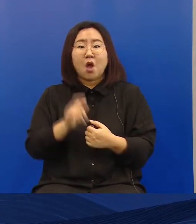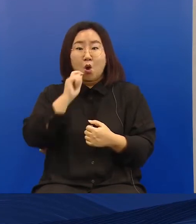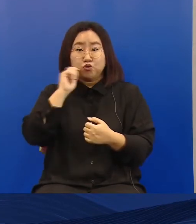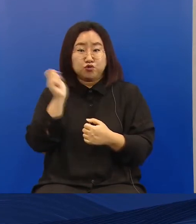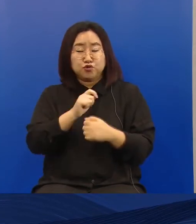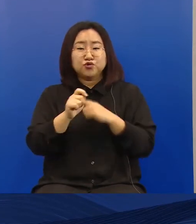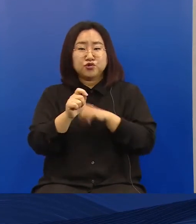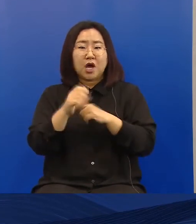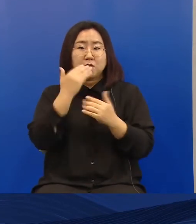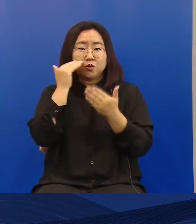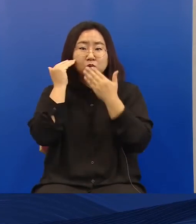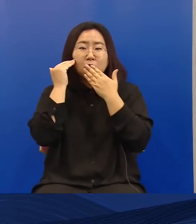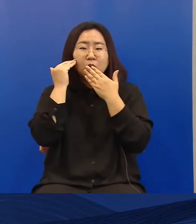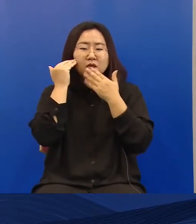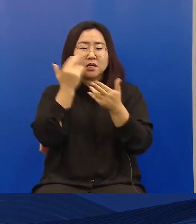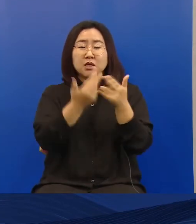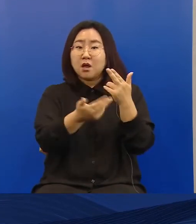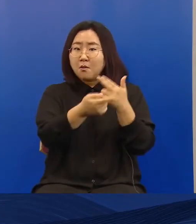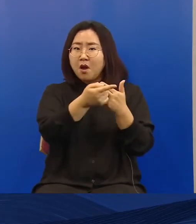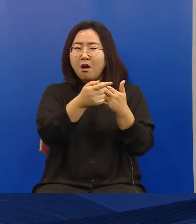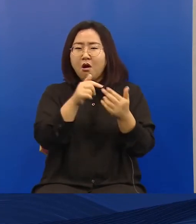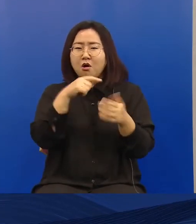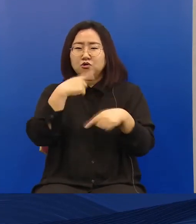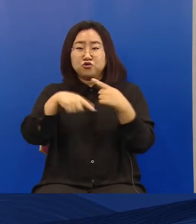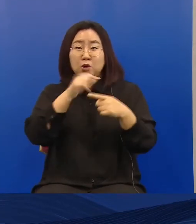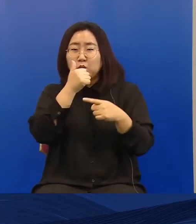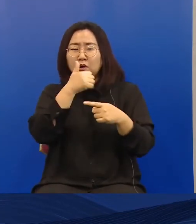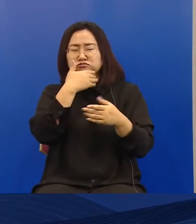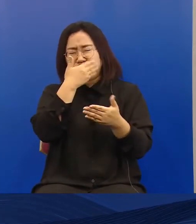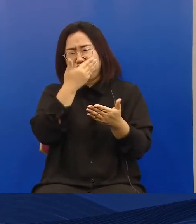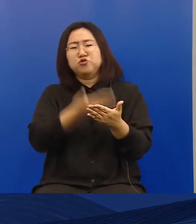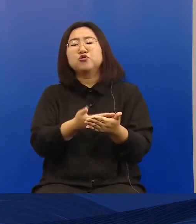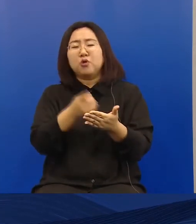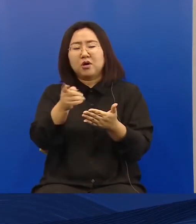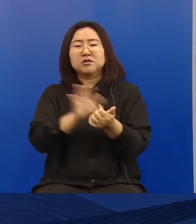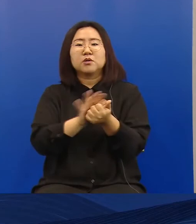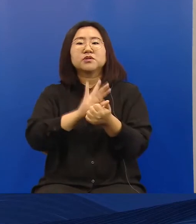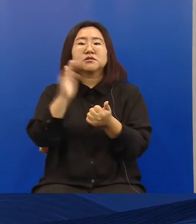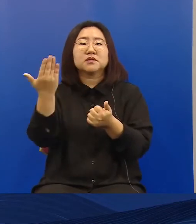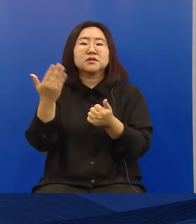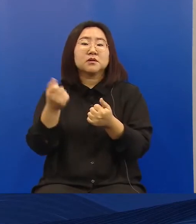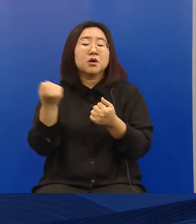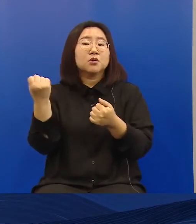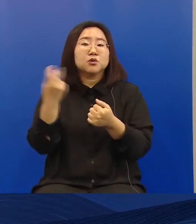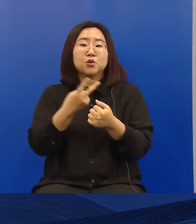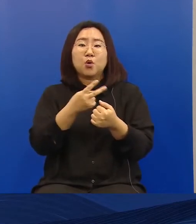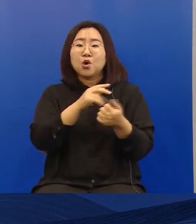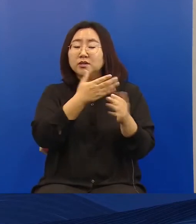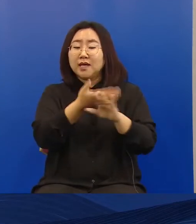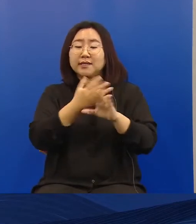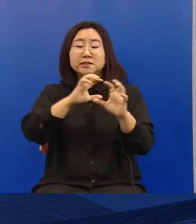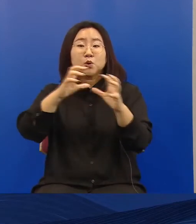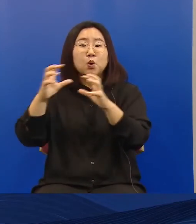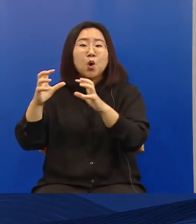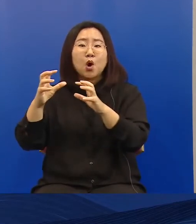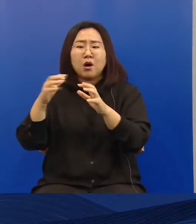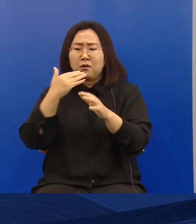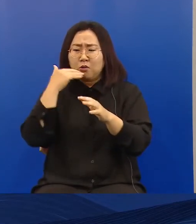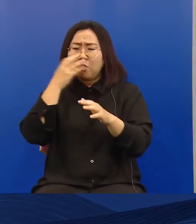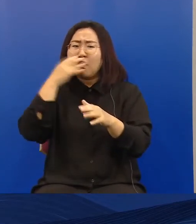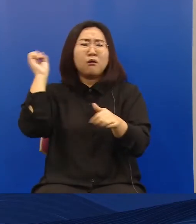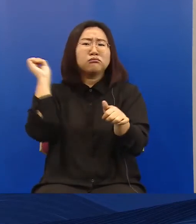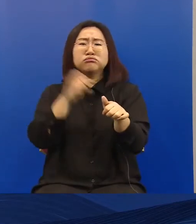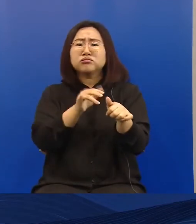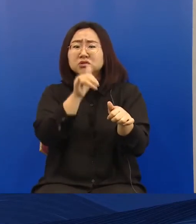deaf citizens in Ukraine. And I would point out that often, for many countries, deaf people have been pushed aside, that their information